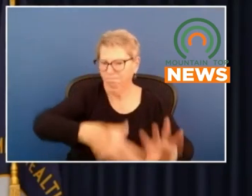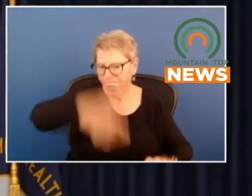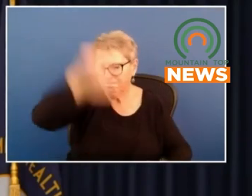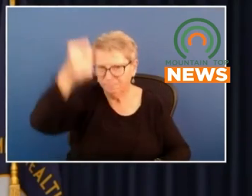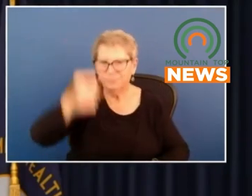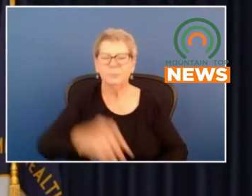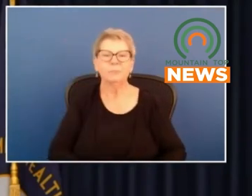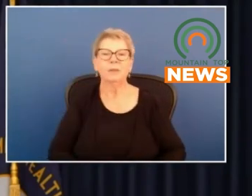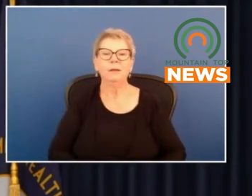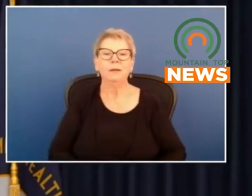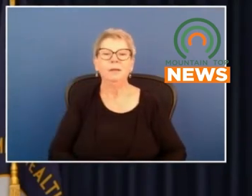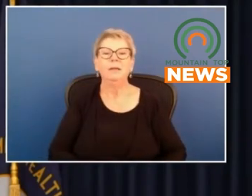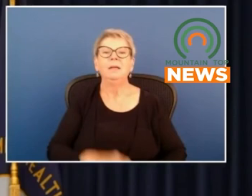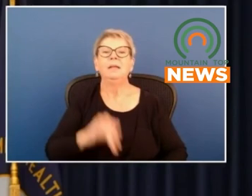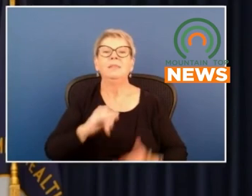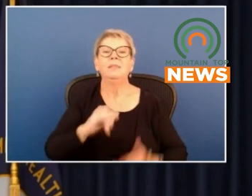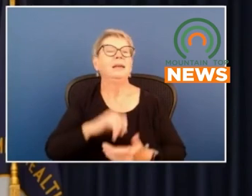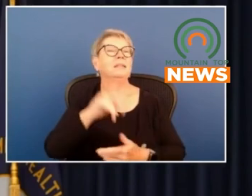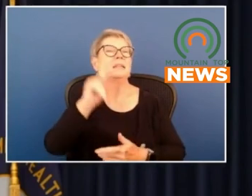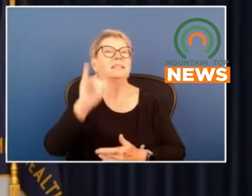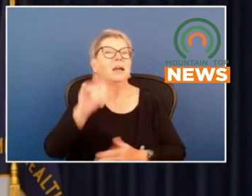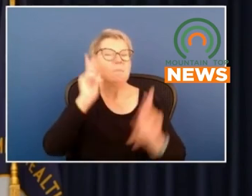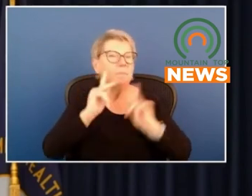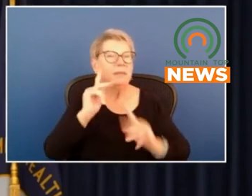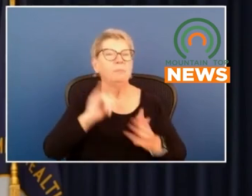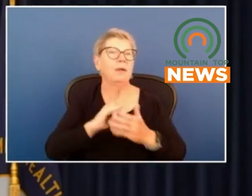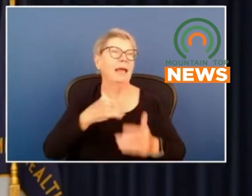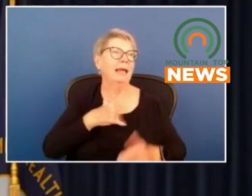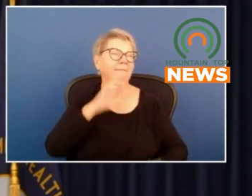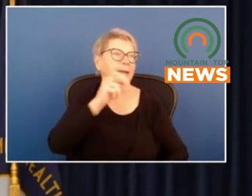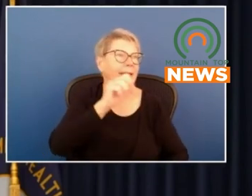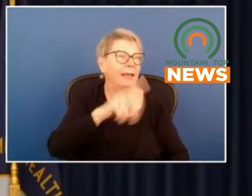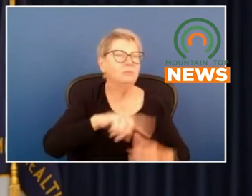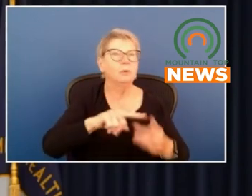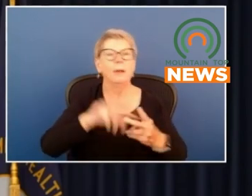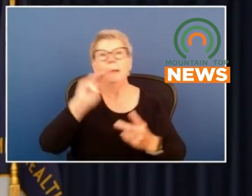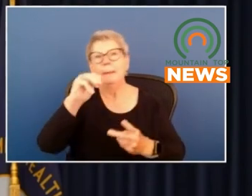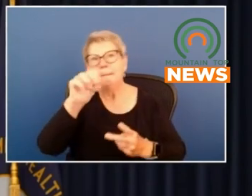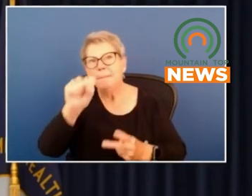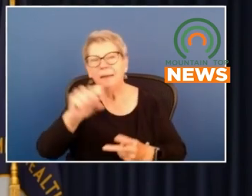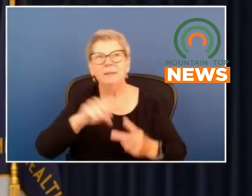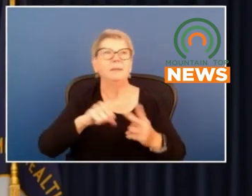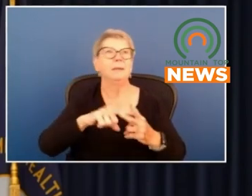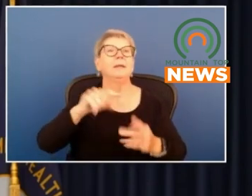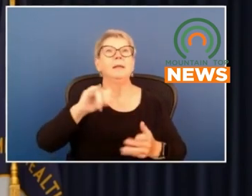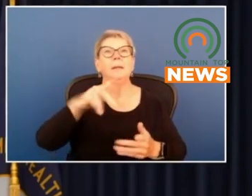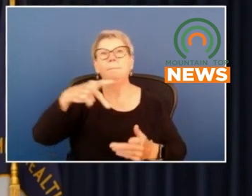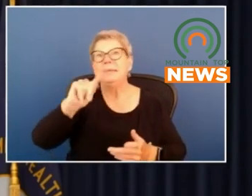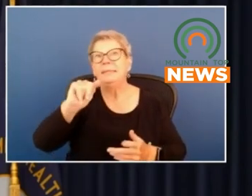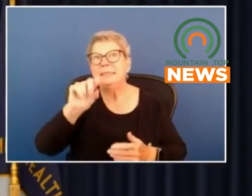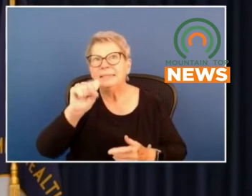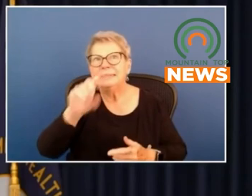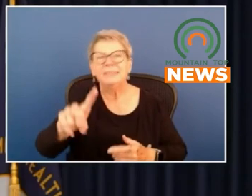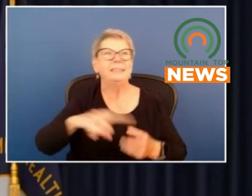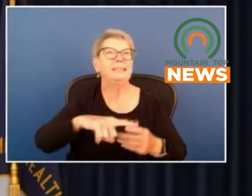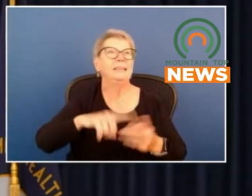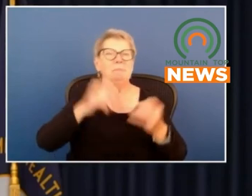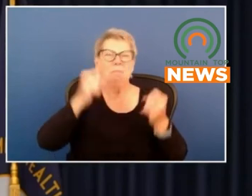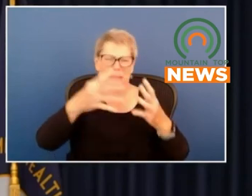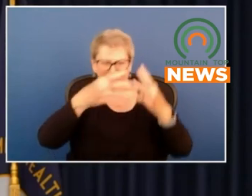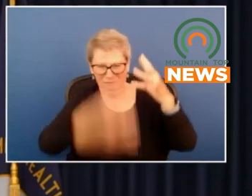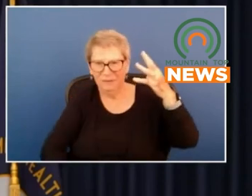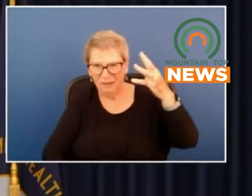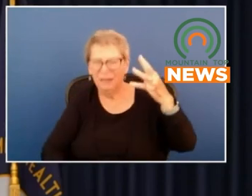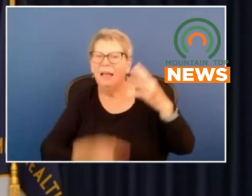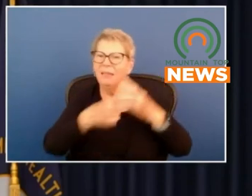Kentuckians suffering from cancer, multiple sclerosis, veterans suffering from PTSD, and so many others had access